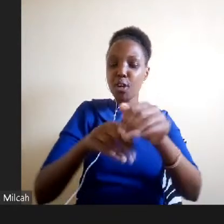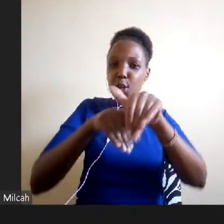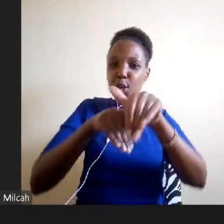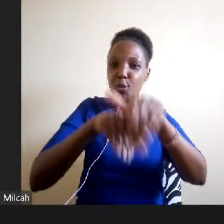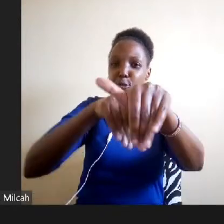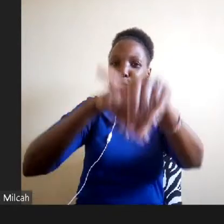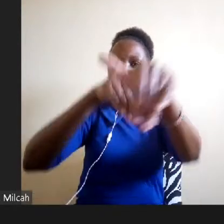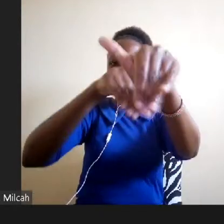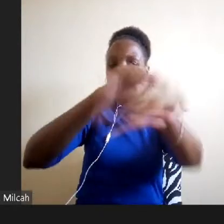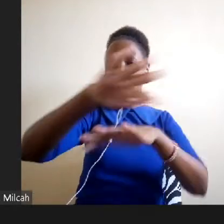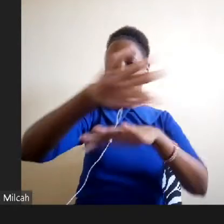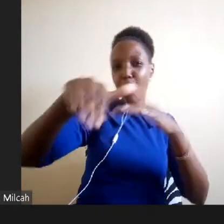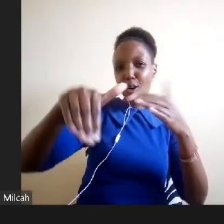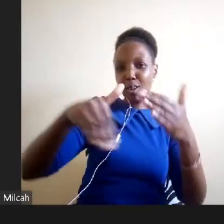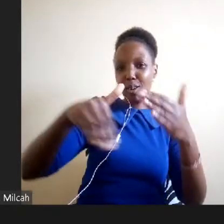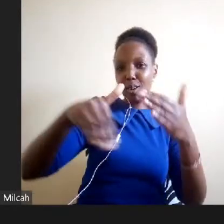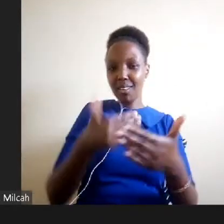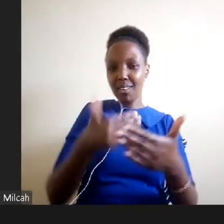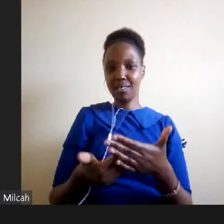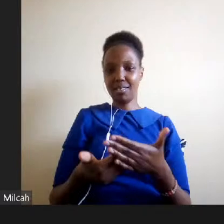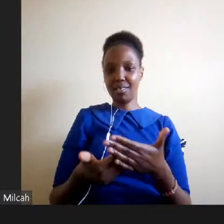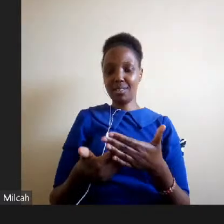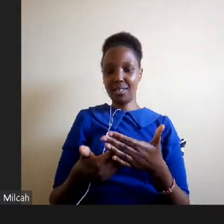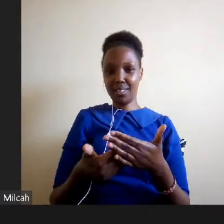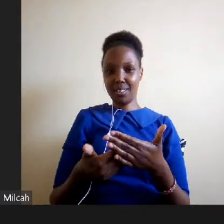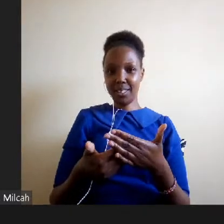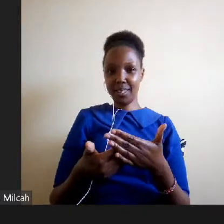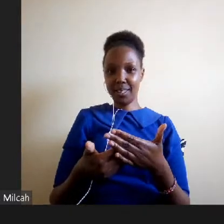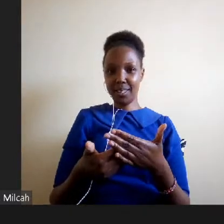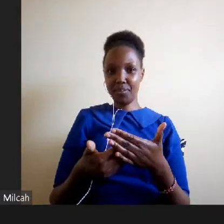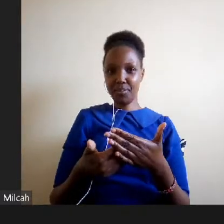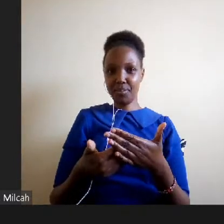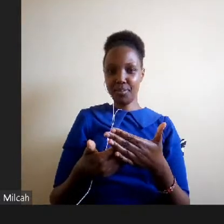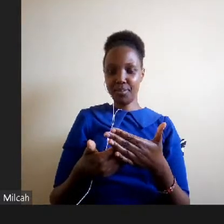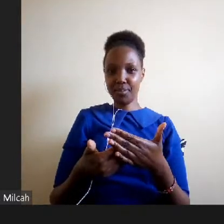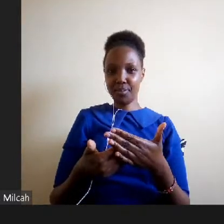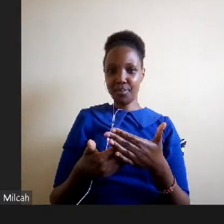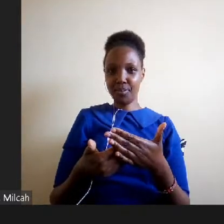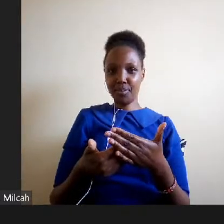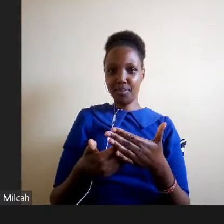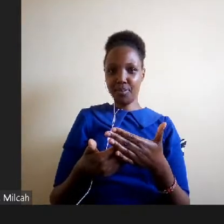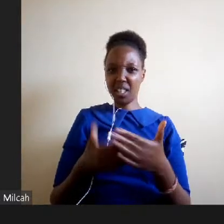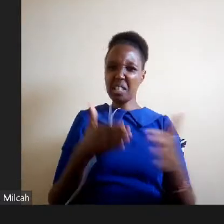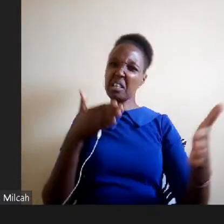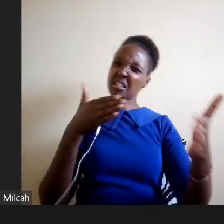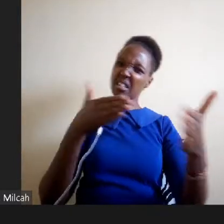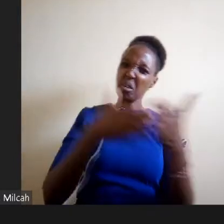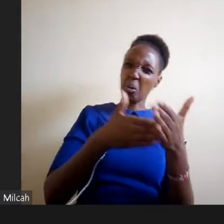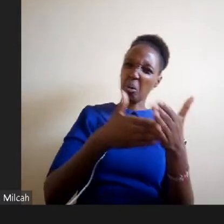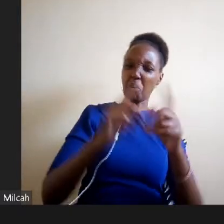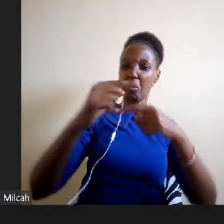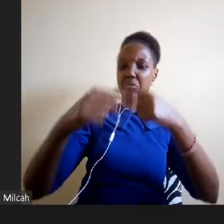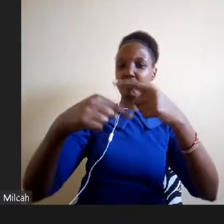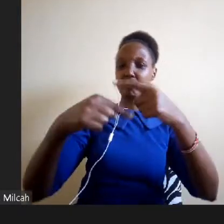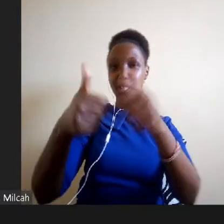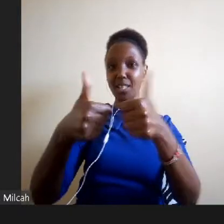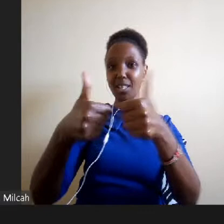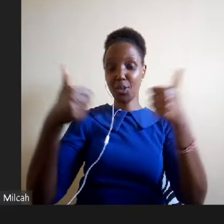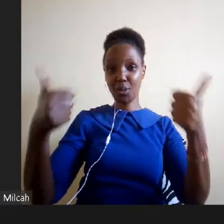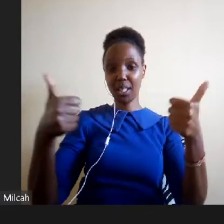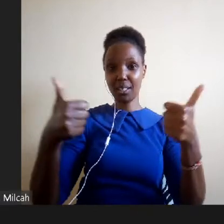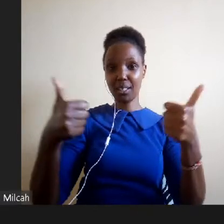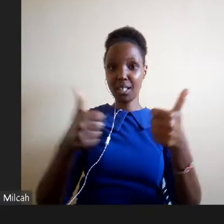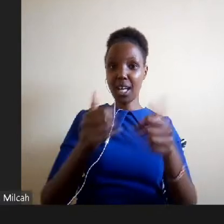will hide most adult content. You can also lock Safe Search by confirming with your email address to keep children from changing